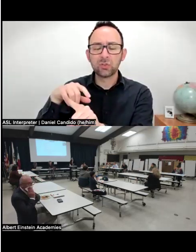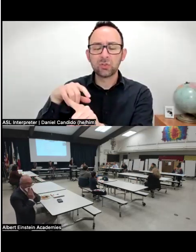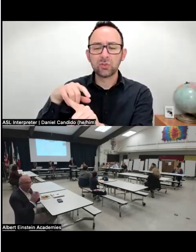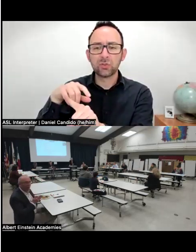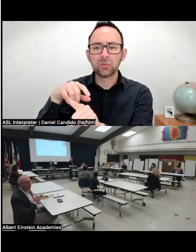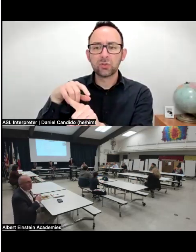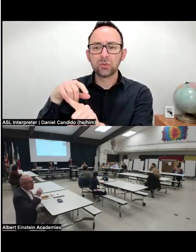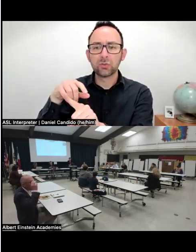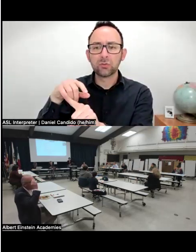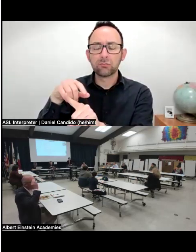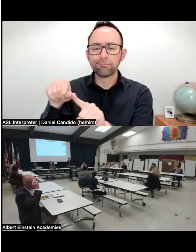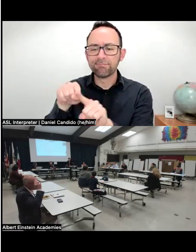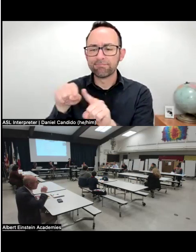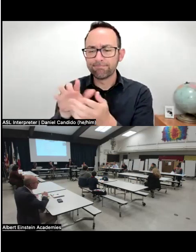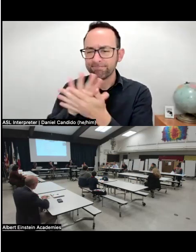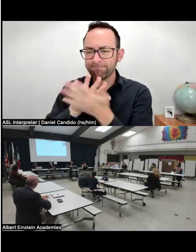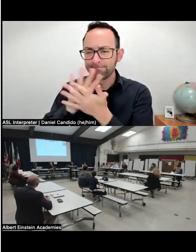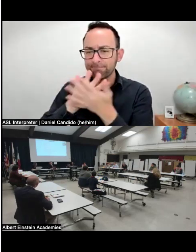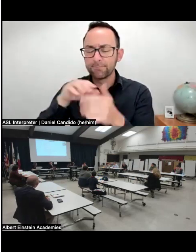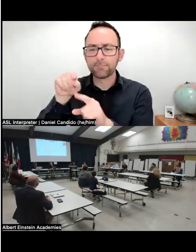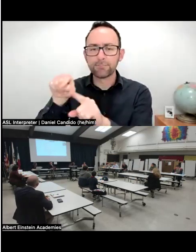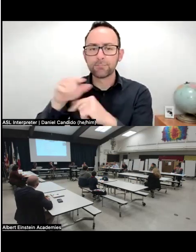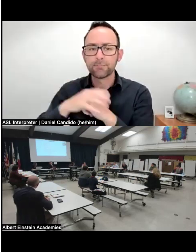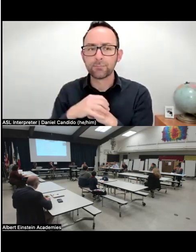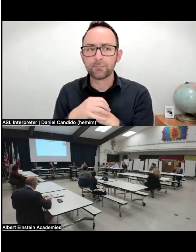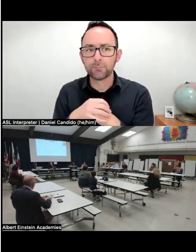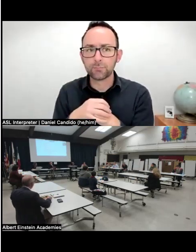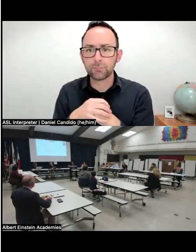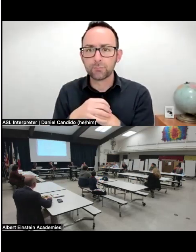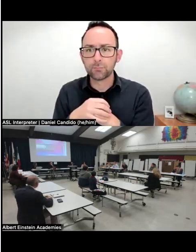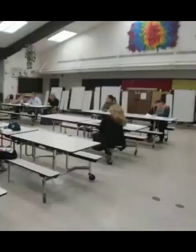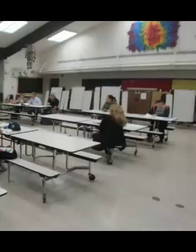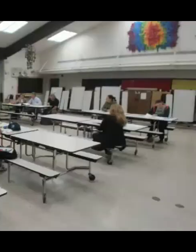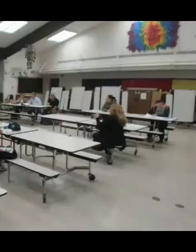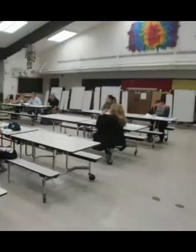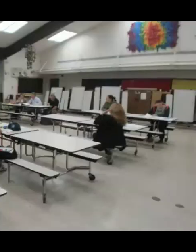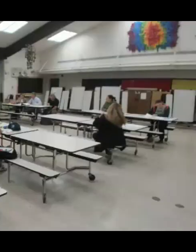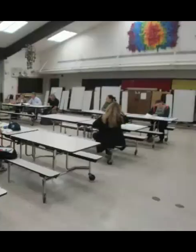as likely. It's included in the paper.